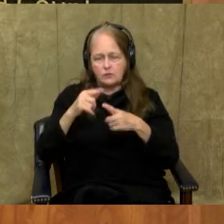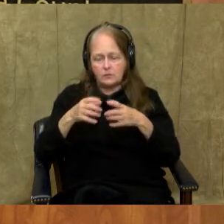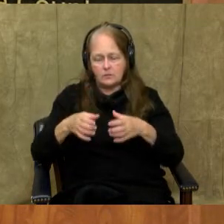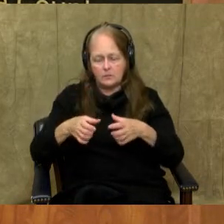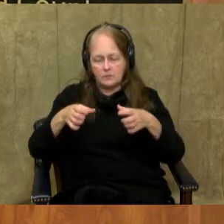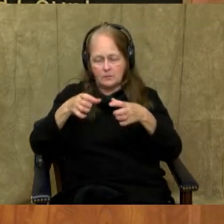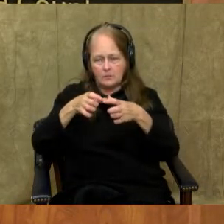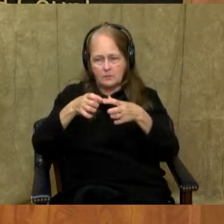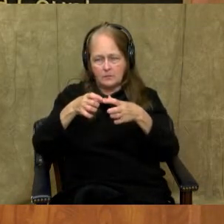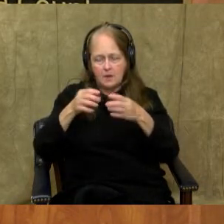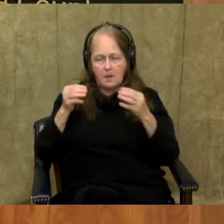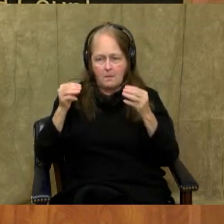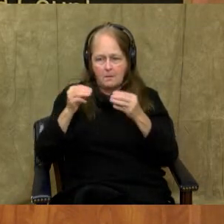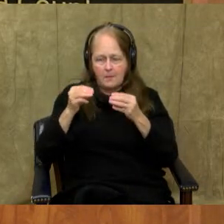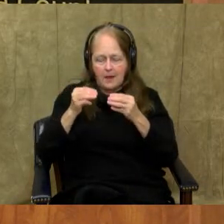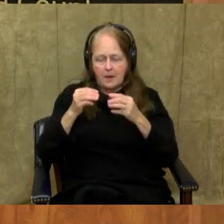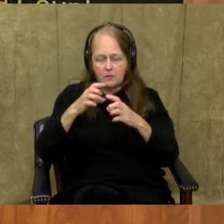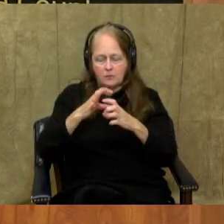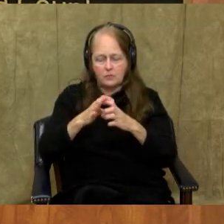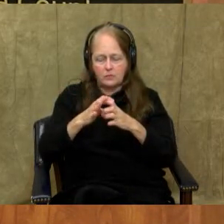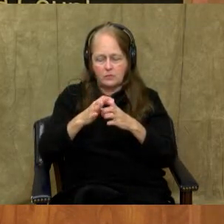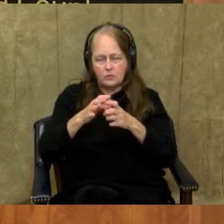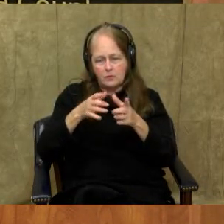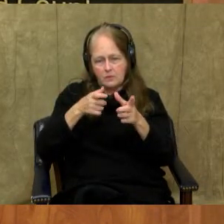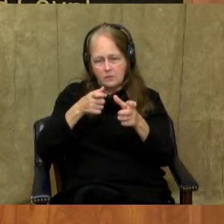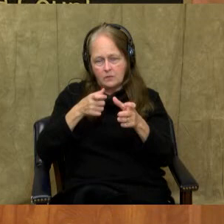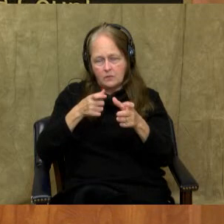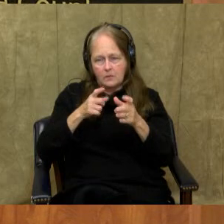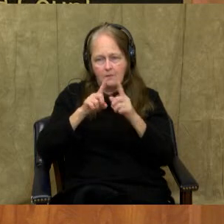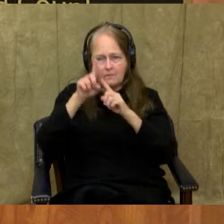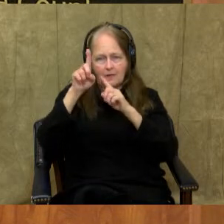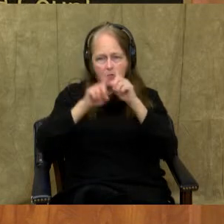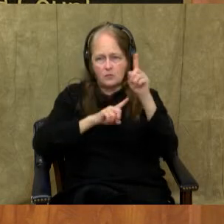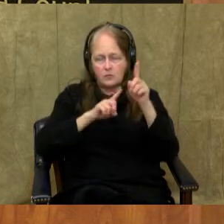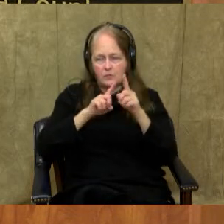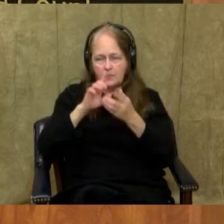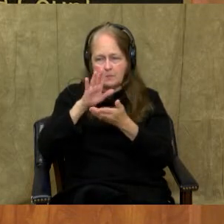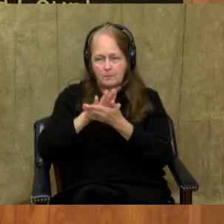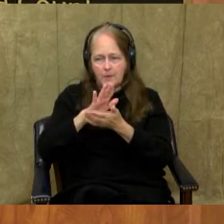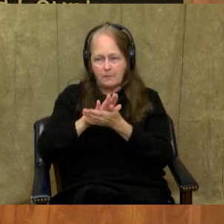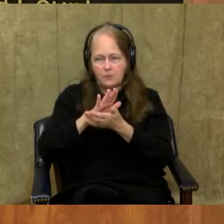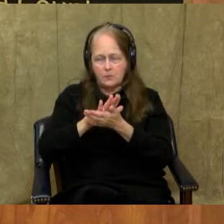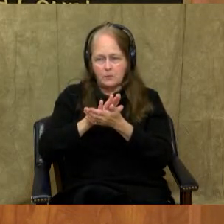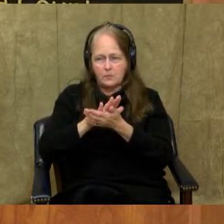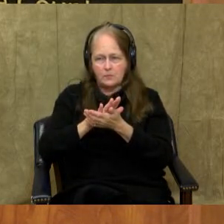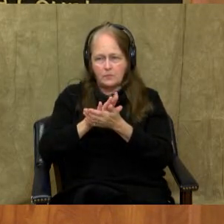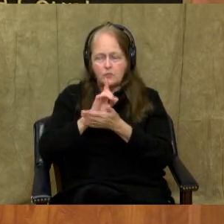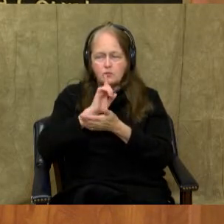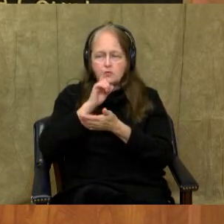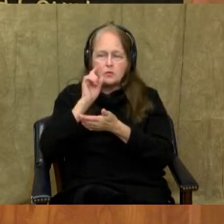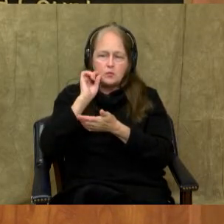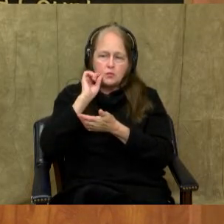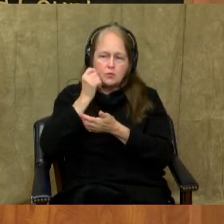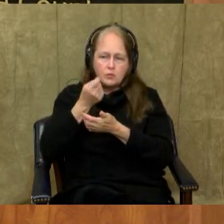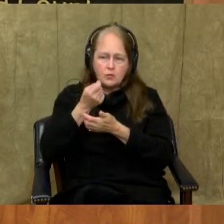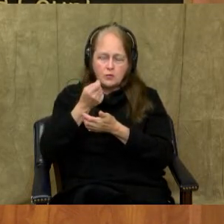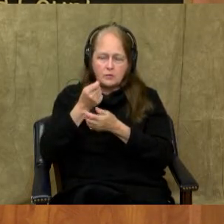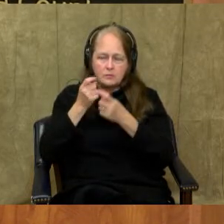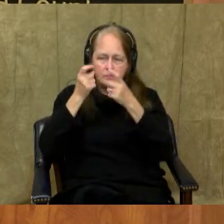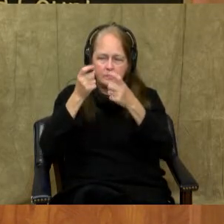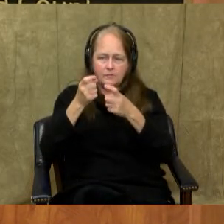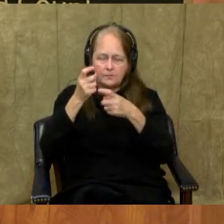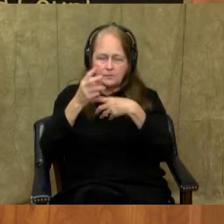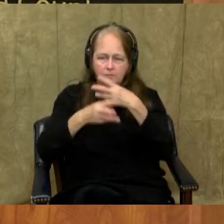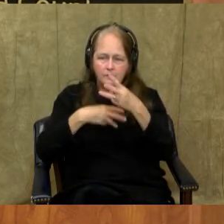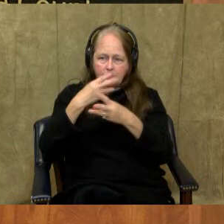to the magnetic compass, gunpowder, fireworks, you name it. Paper was invented here. Some really cool contributions to the world,